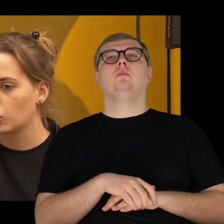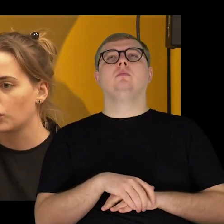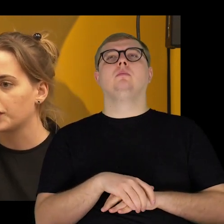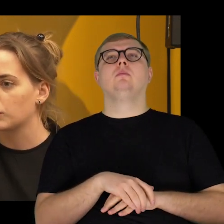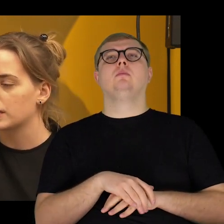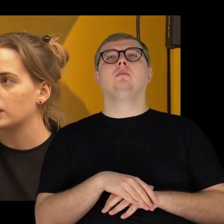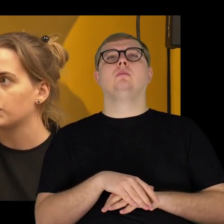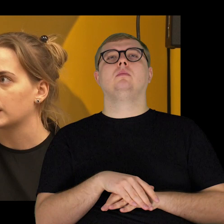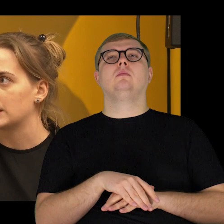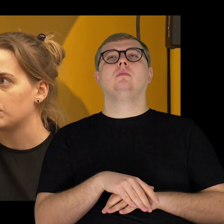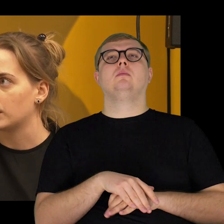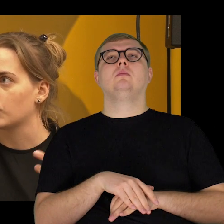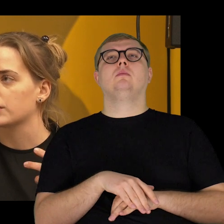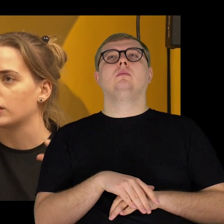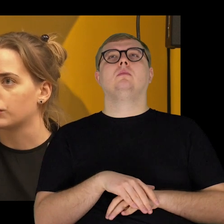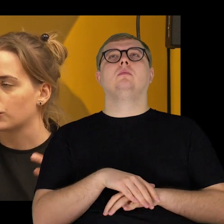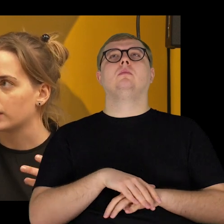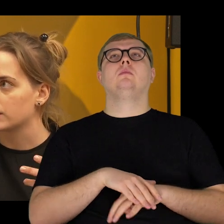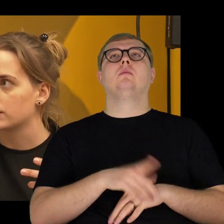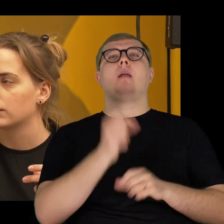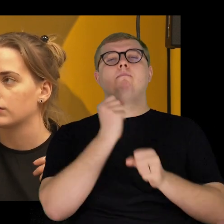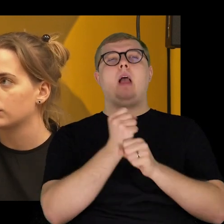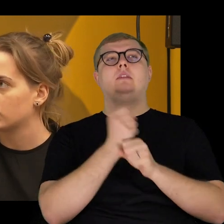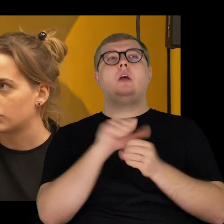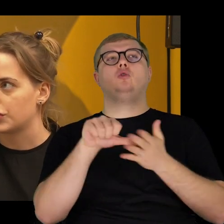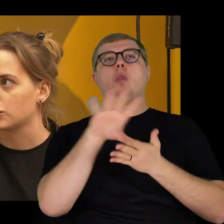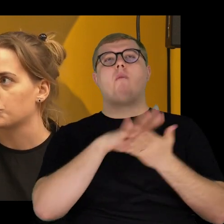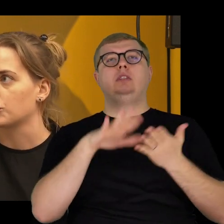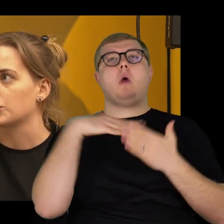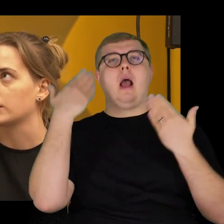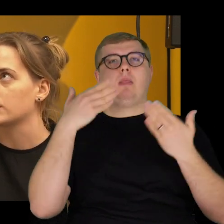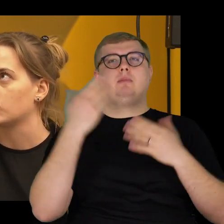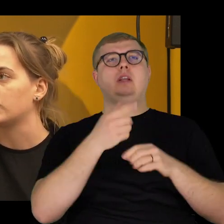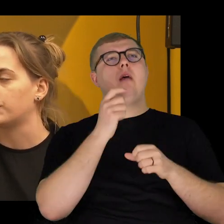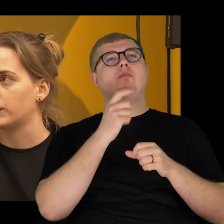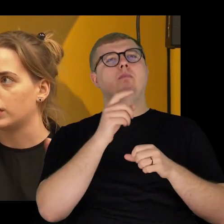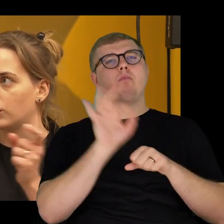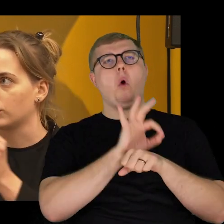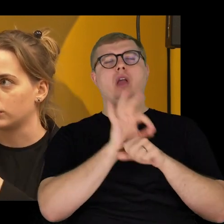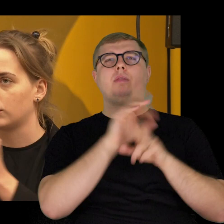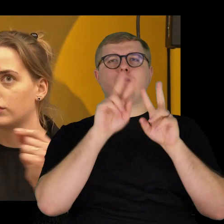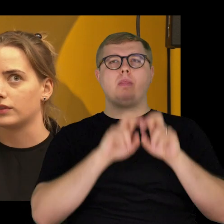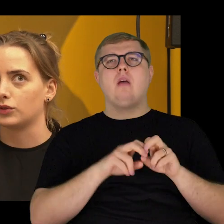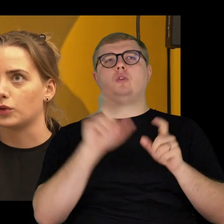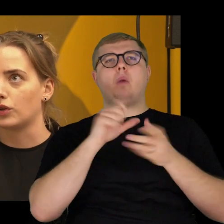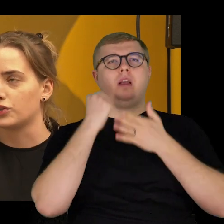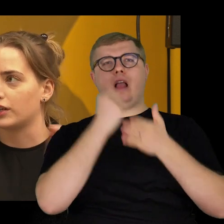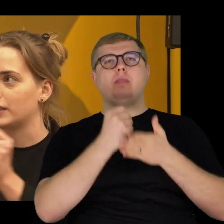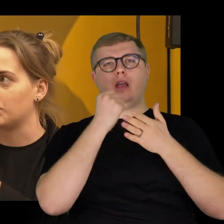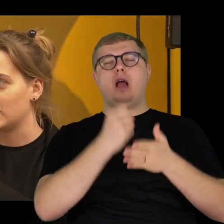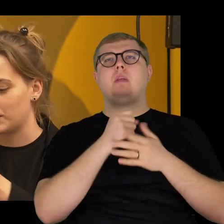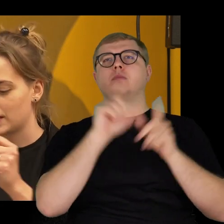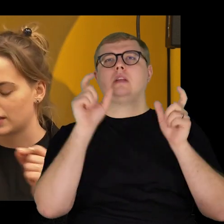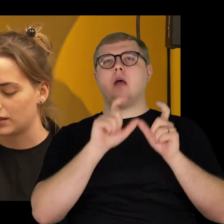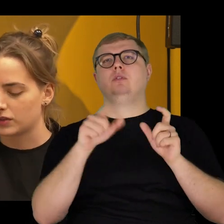the world outside of academia, outside of grants, research projects with the very long,